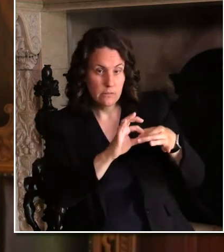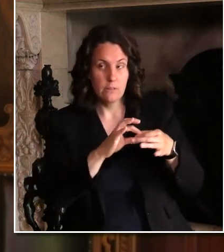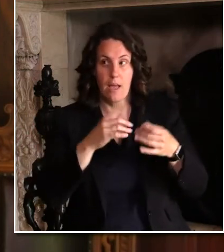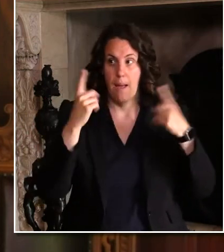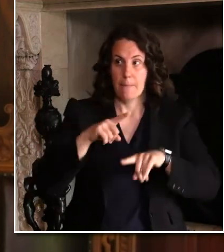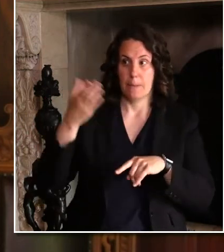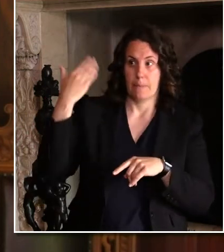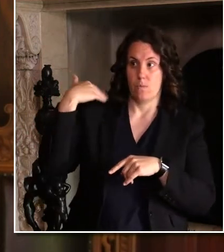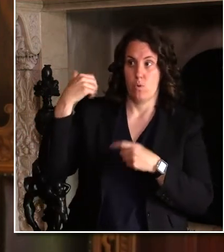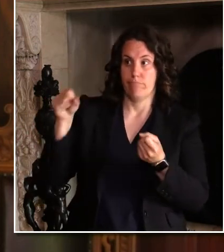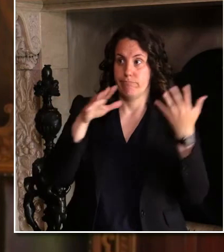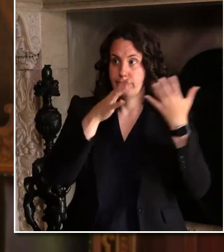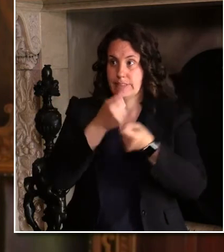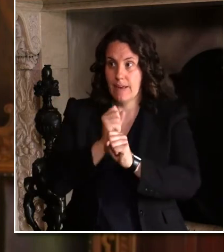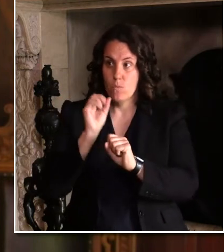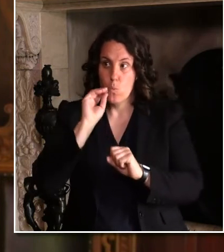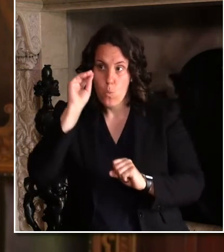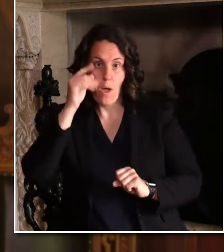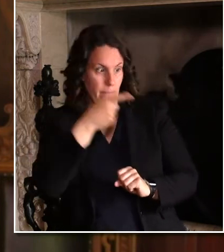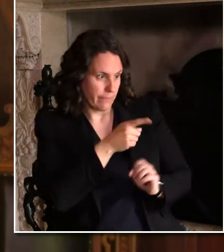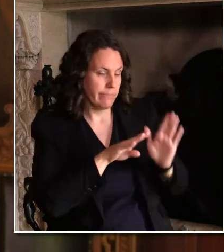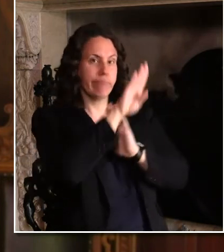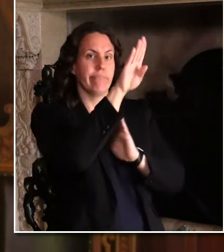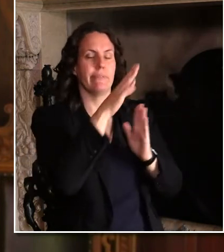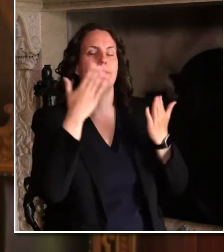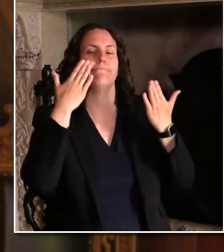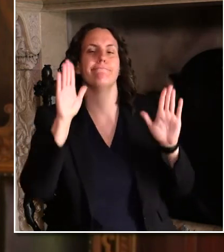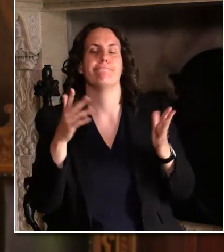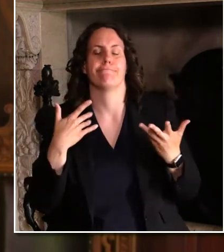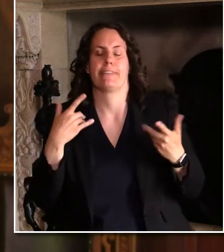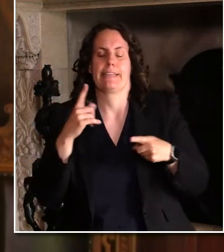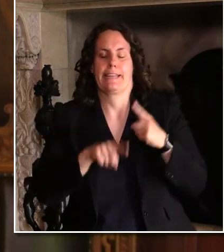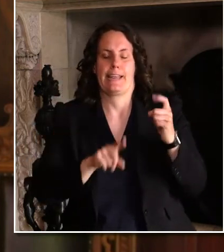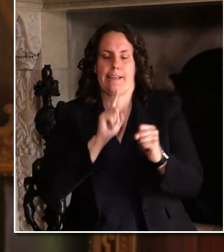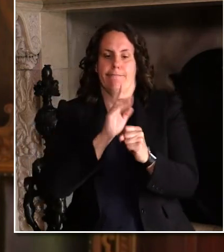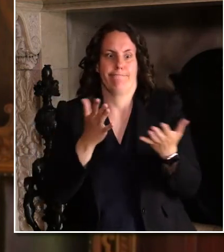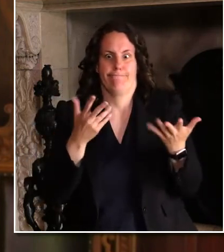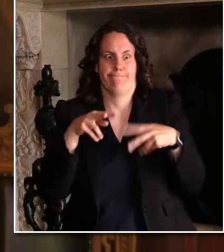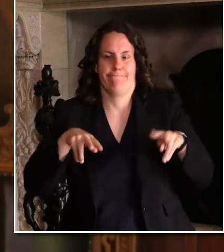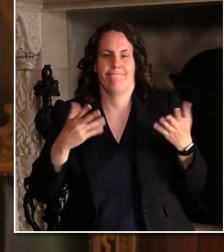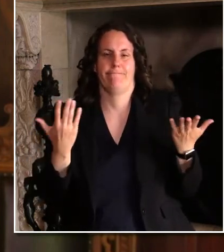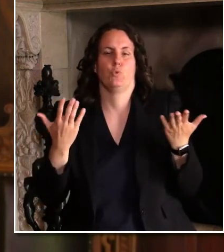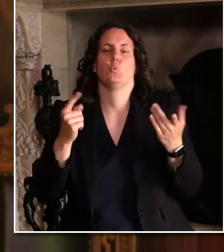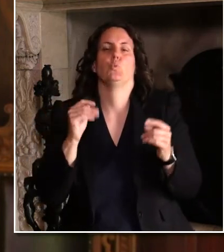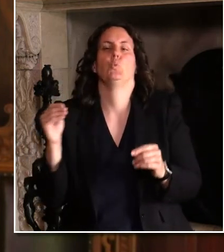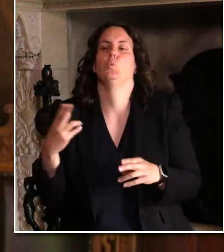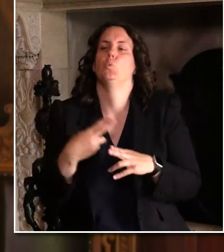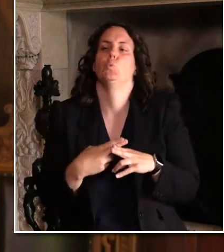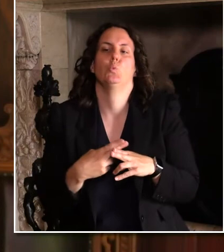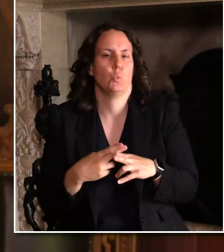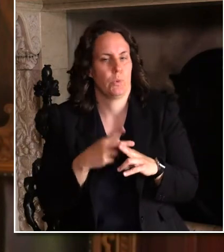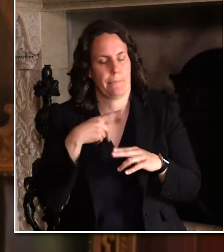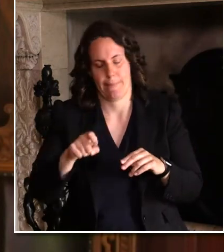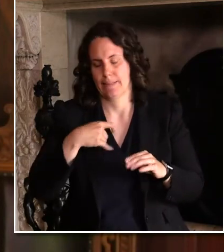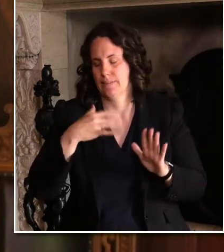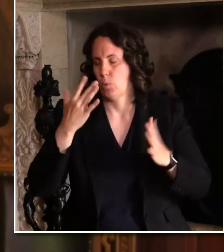associations of two things can't conclude that one caused the other without really a lot more information. So I agree with